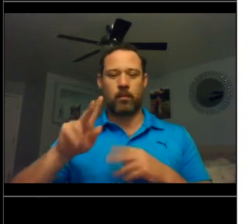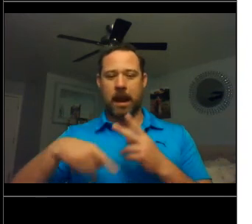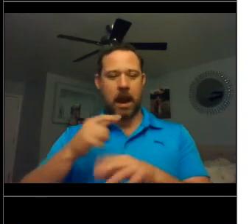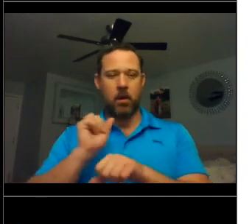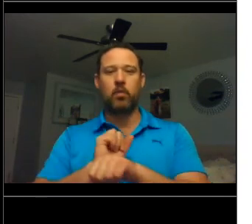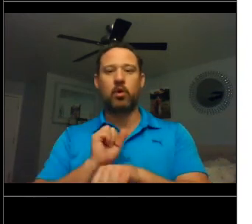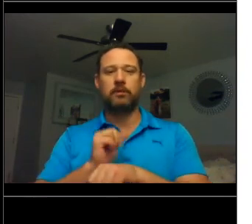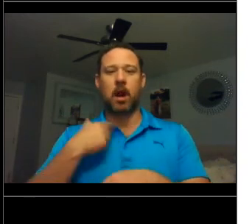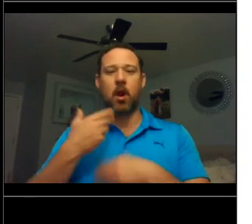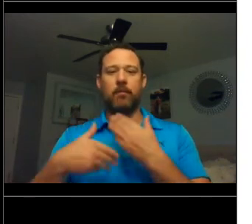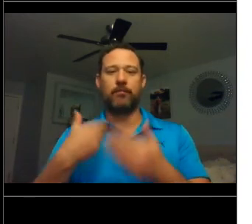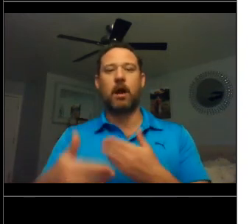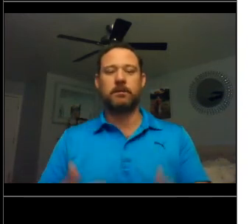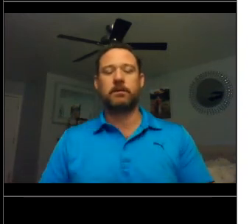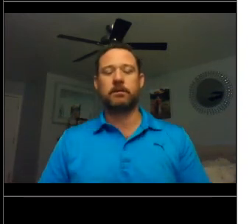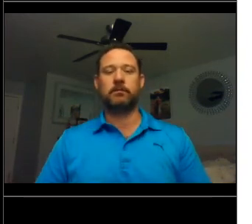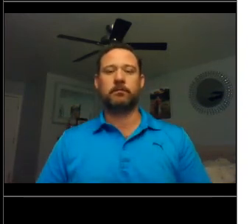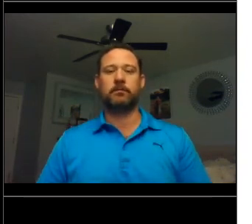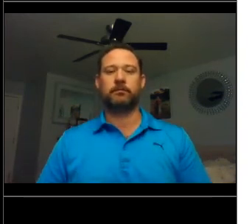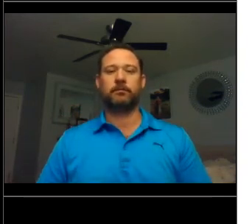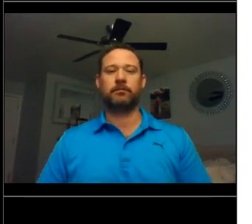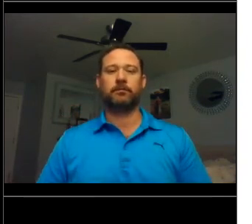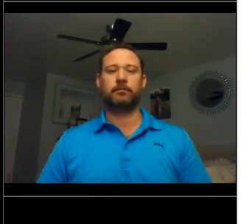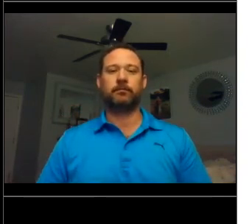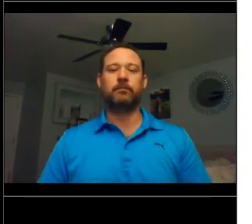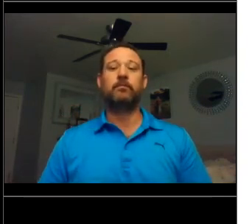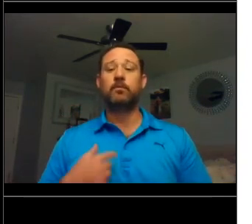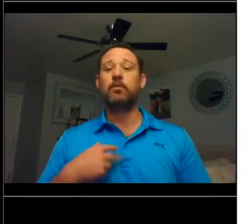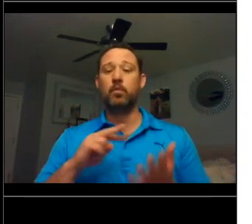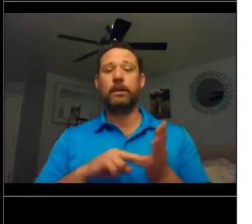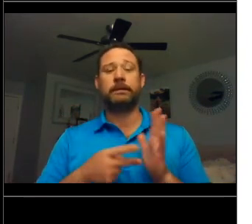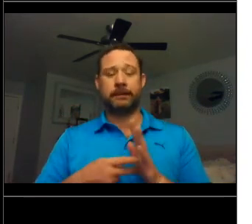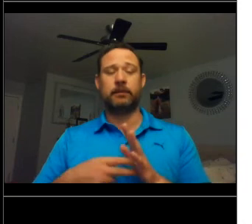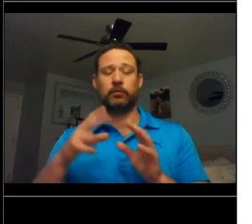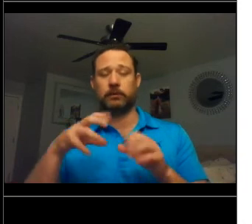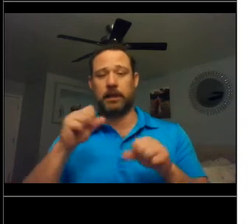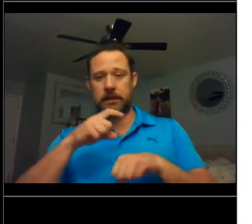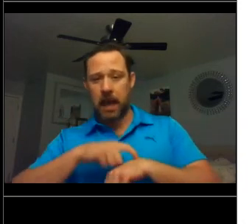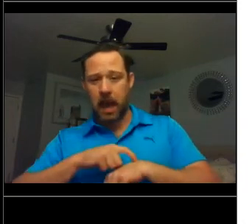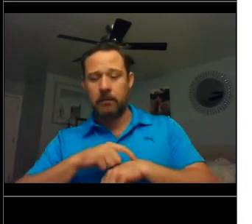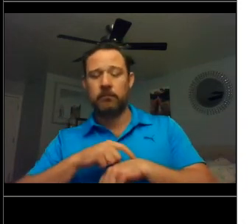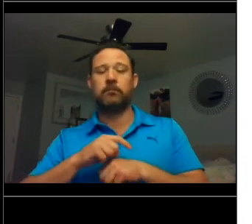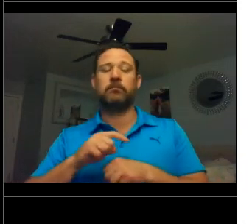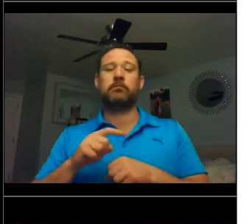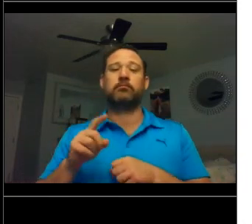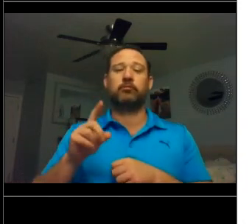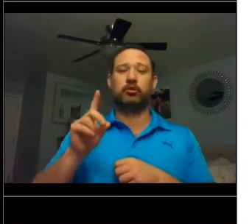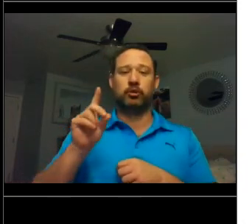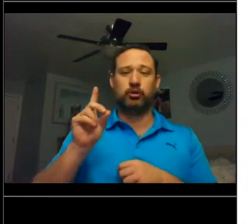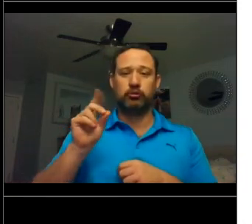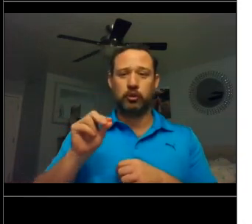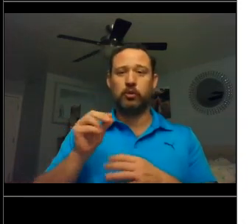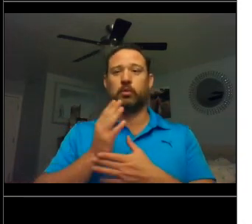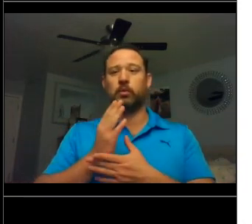our processes. So we fully intend to take the time we need to take to do kind of